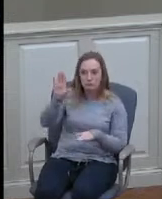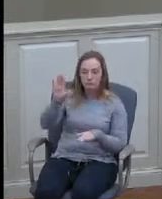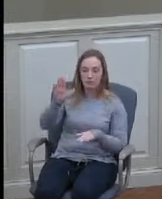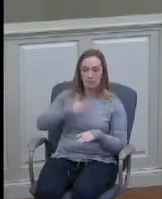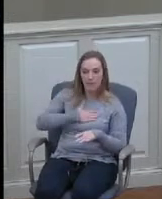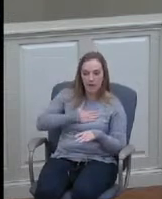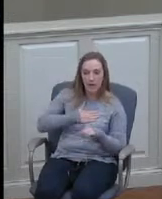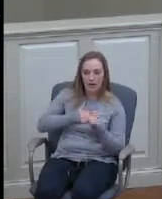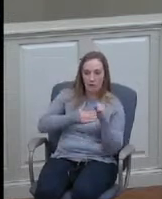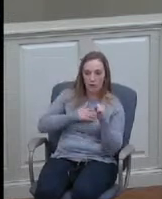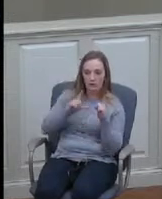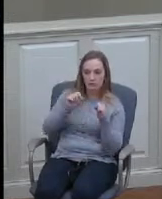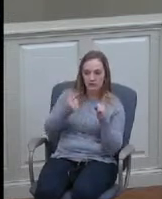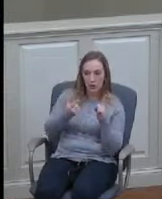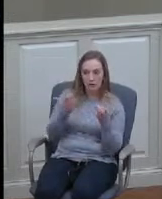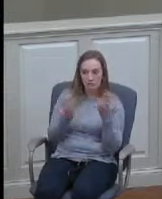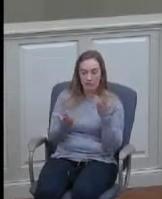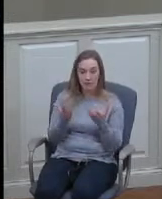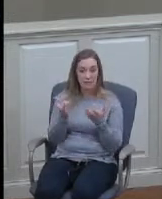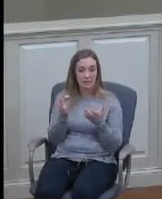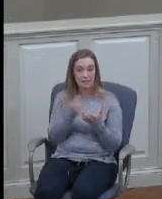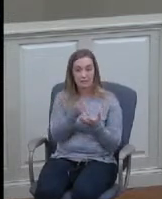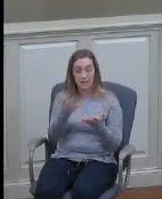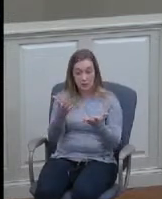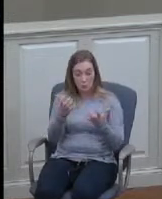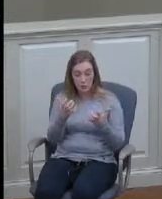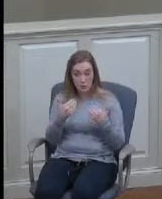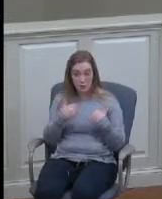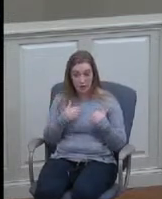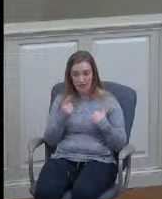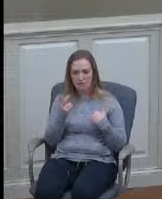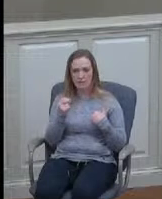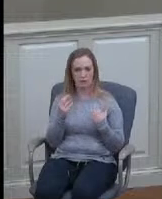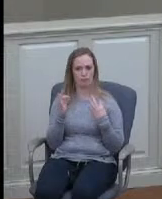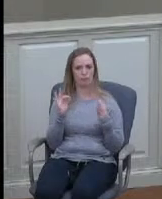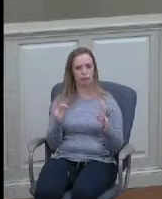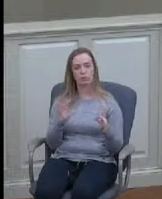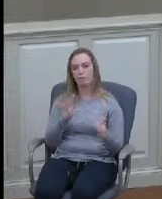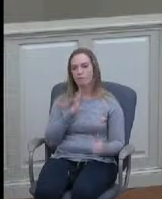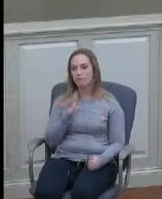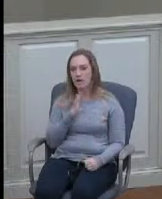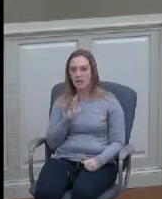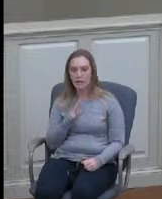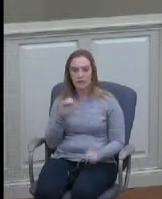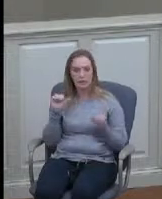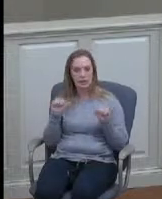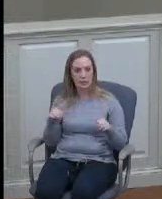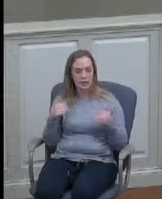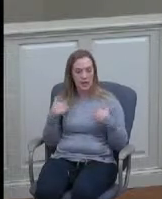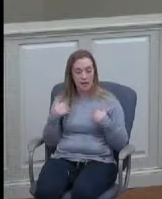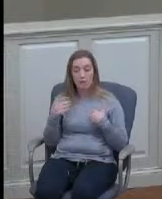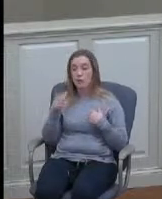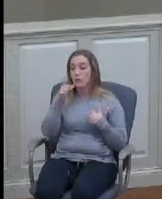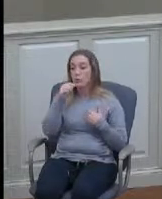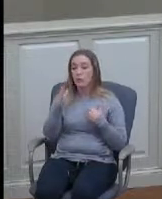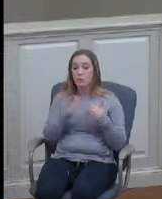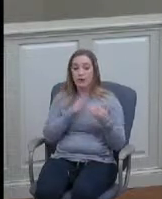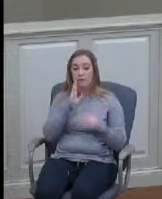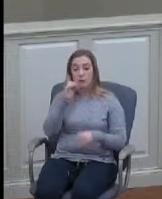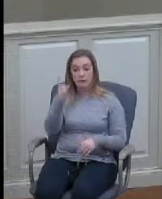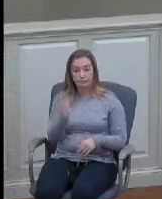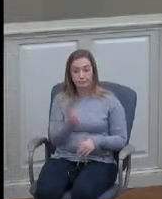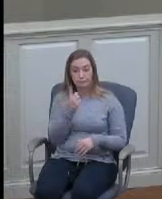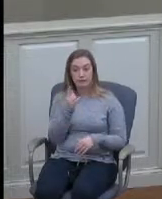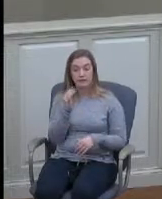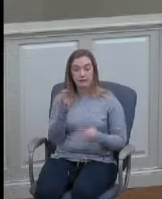in the logs that they may have. And if that in fact is the case, then so be it. Then whoever does come forward, if they